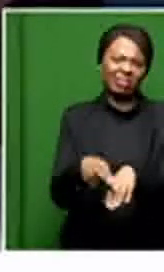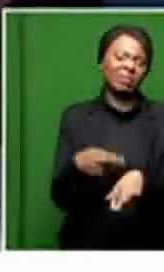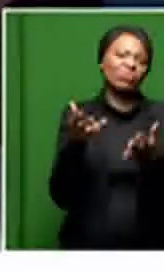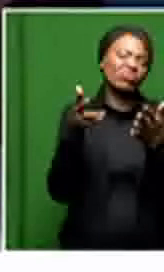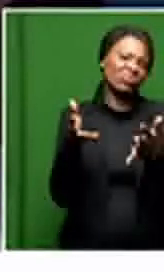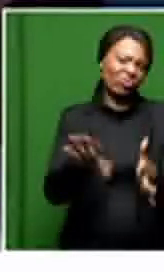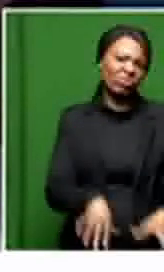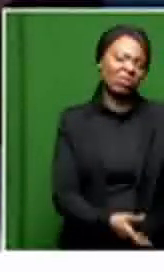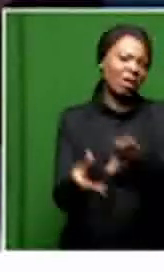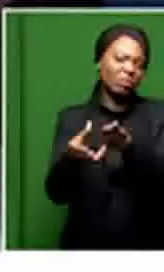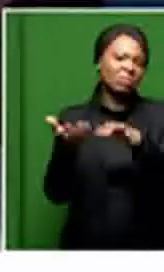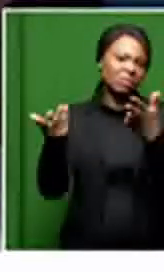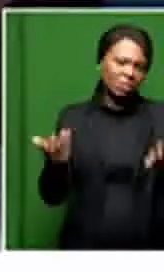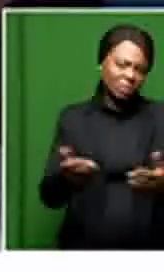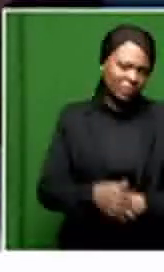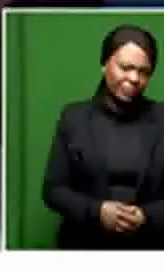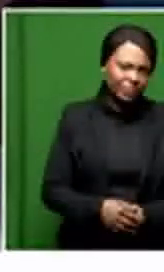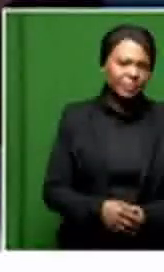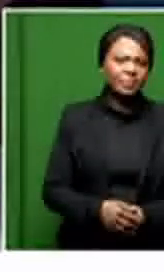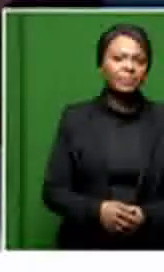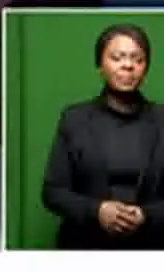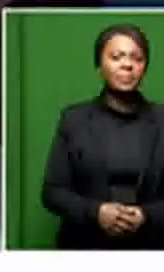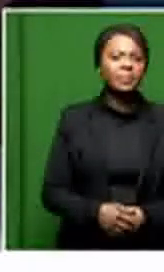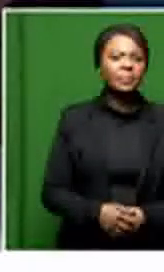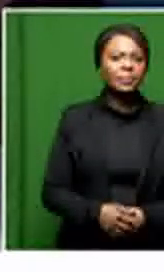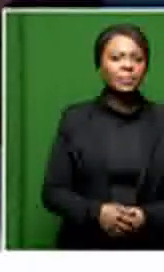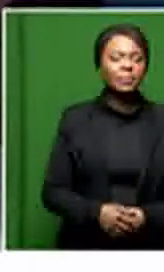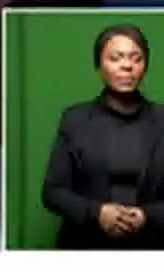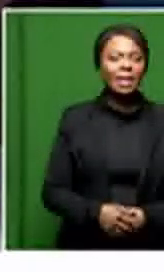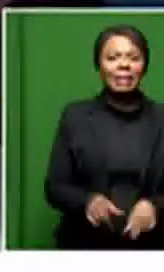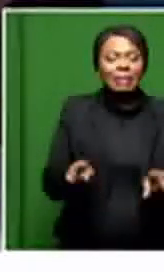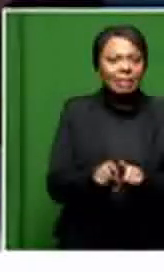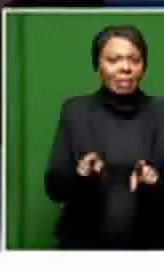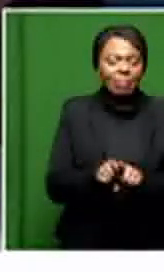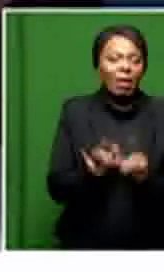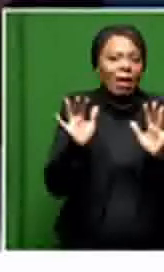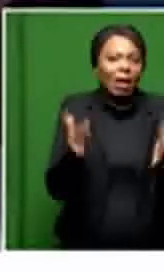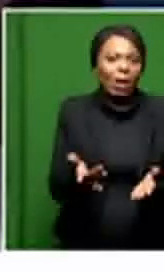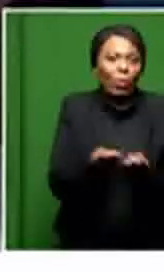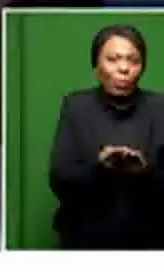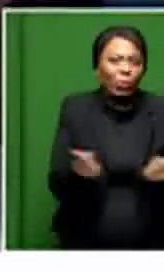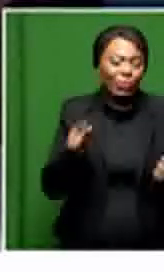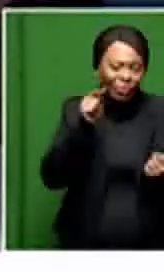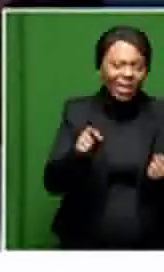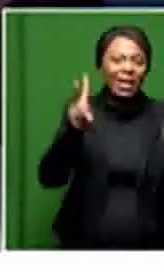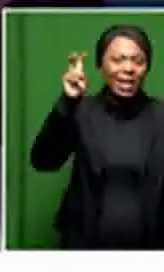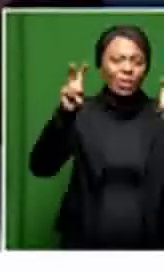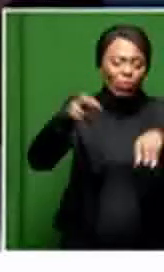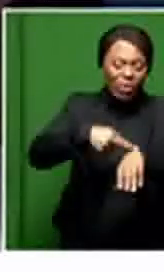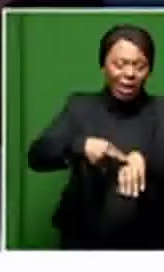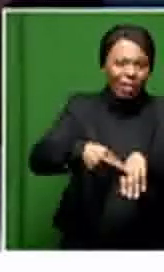fore across the board. And so how do we deal with this racism? How do we confront